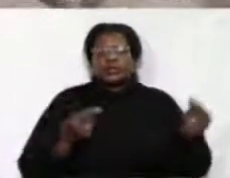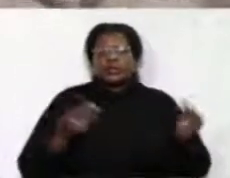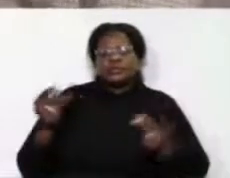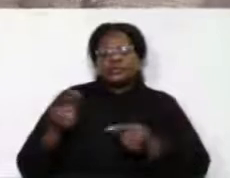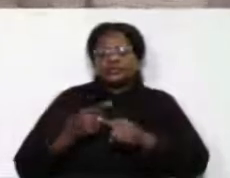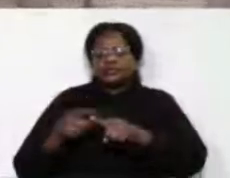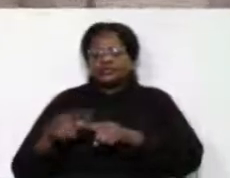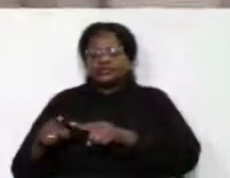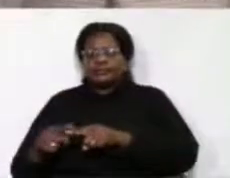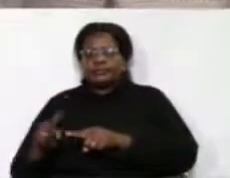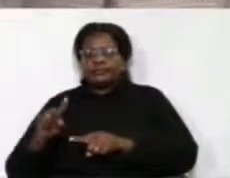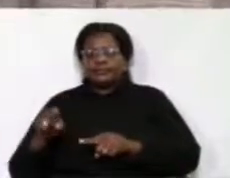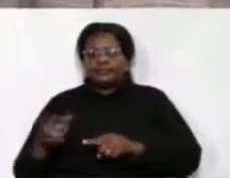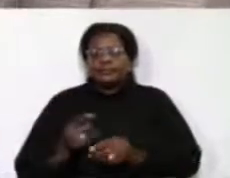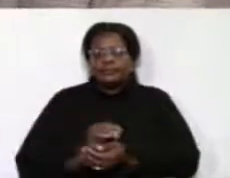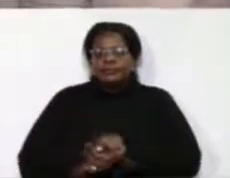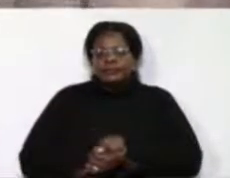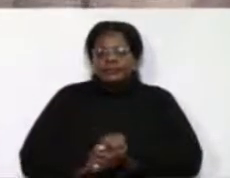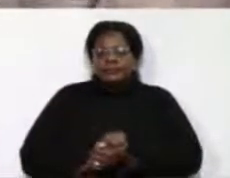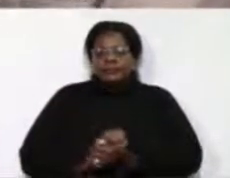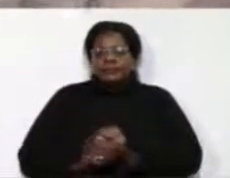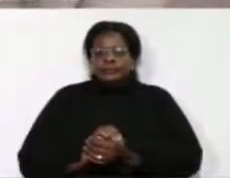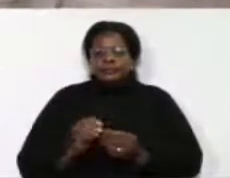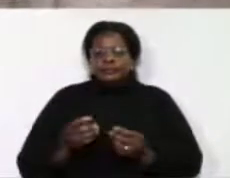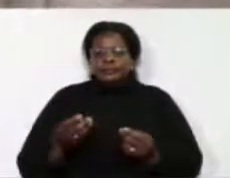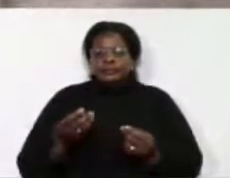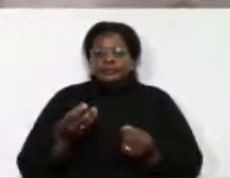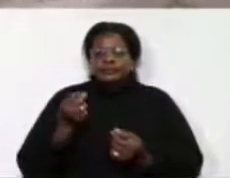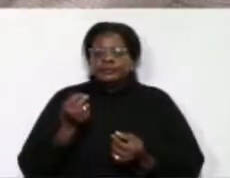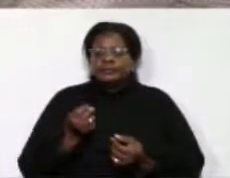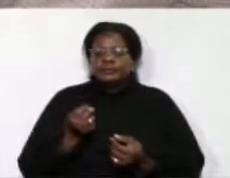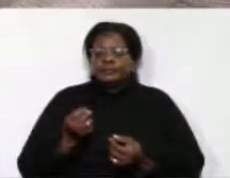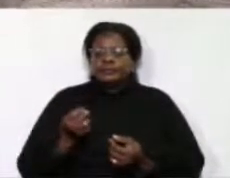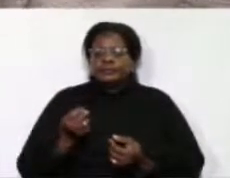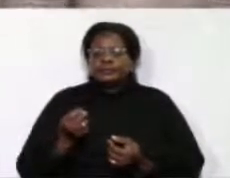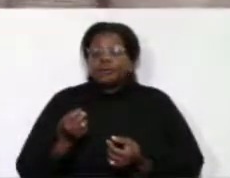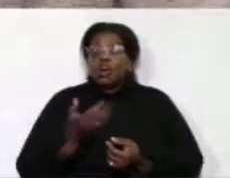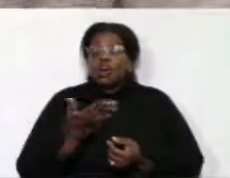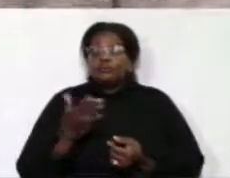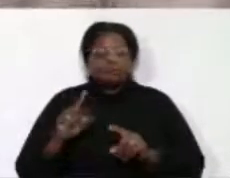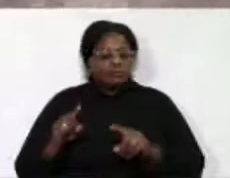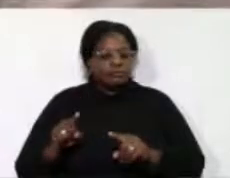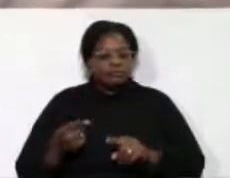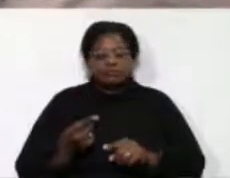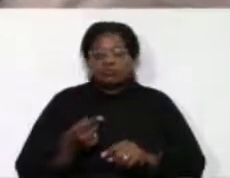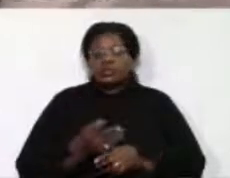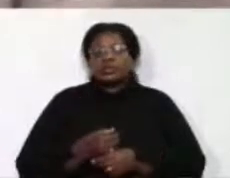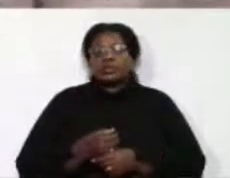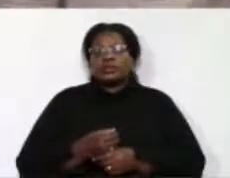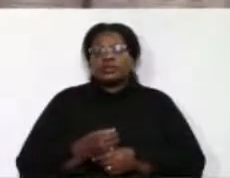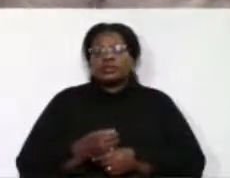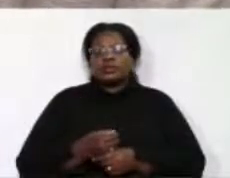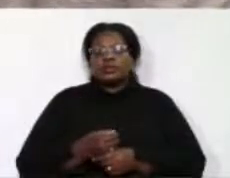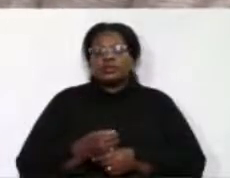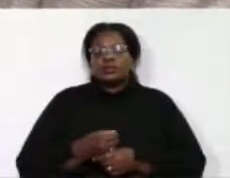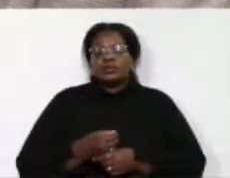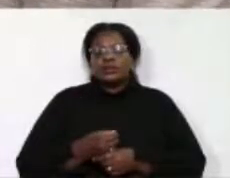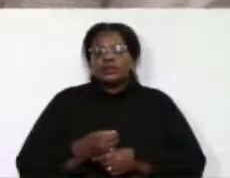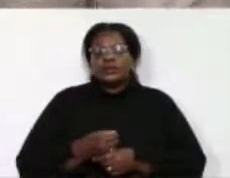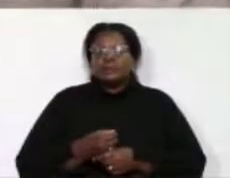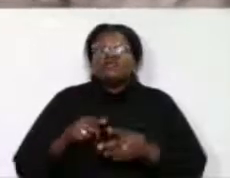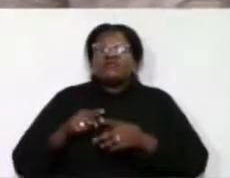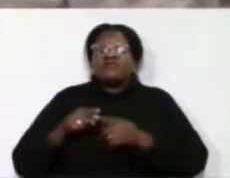your mixing machine, and you bought you're a plumber, and you bought all your tools and a van, and now you're off fixing